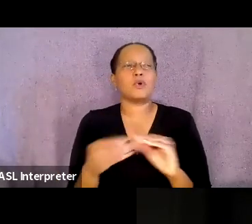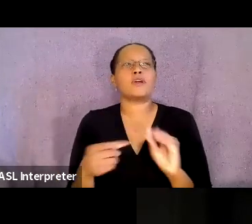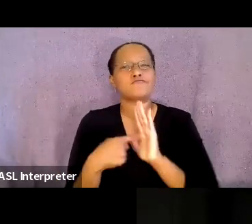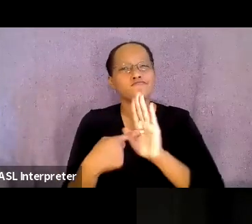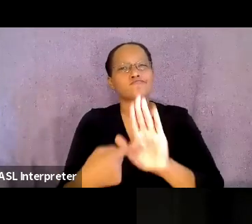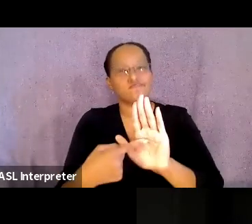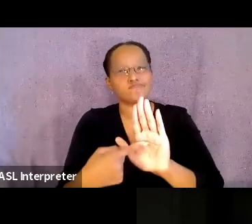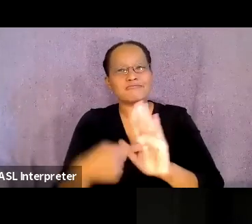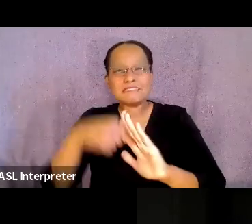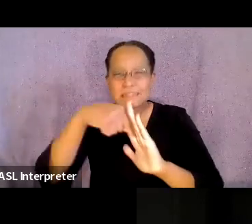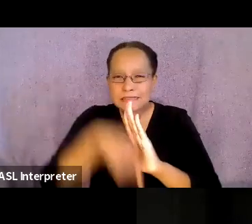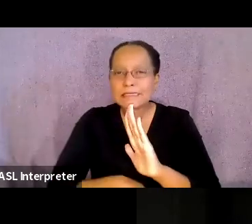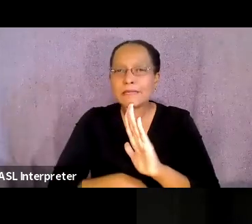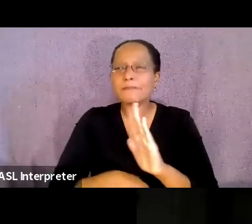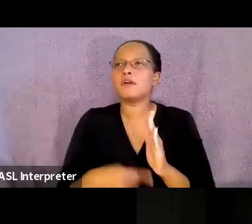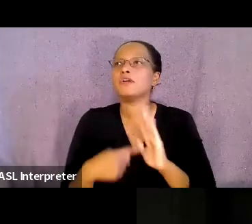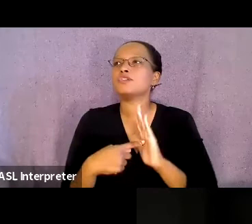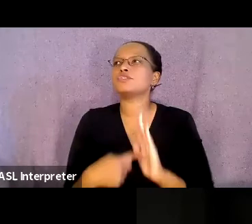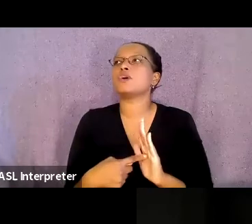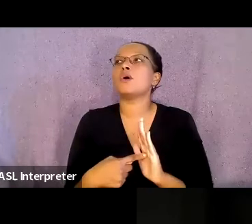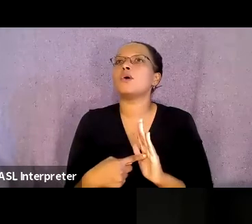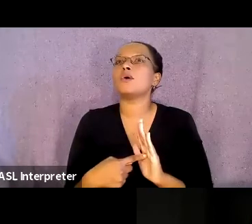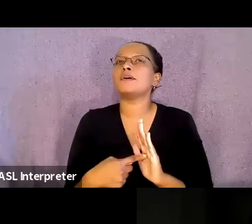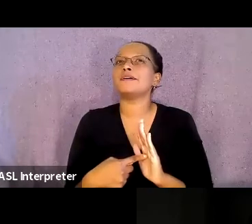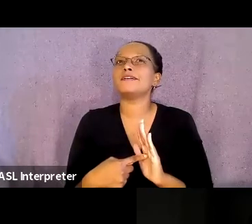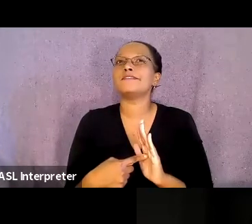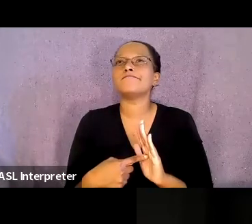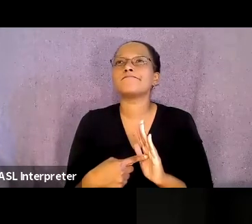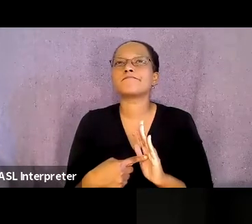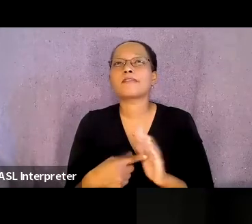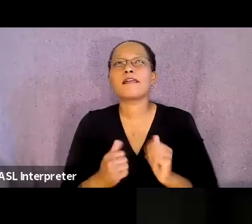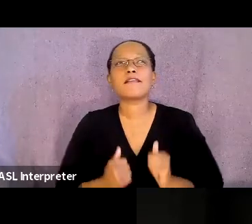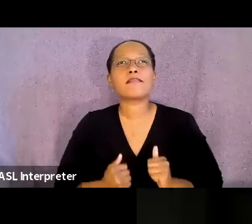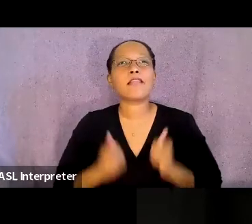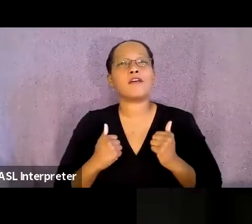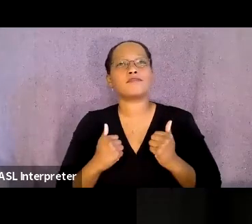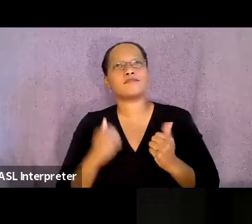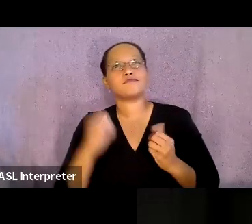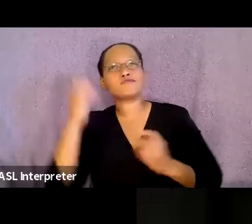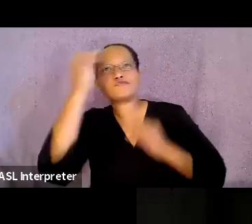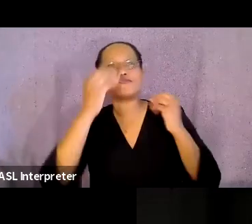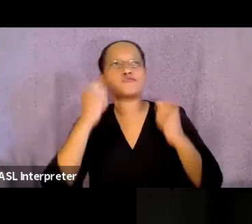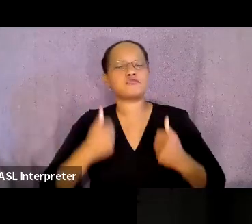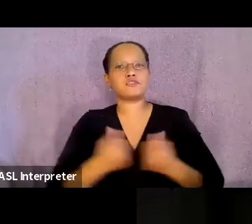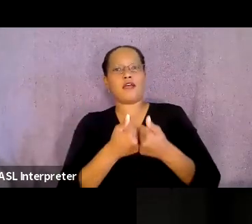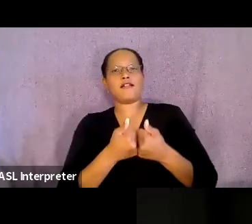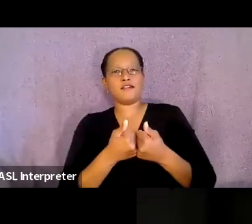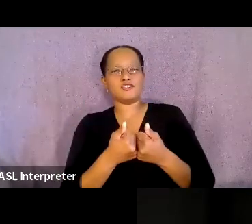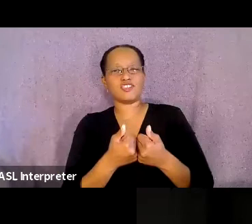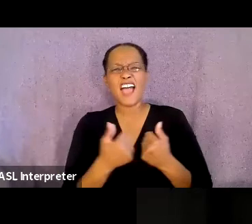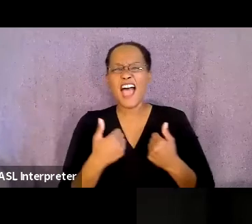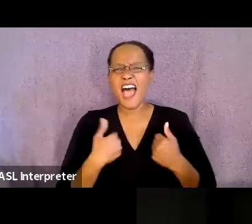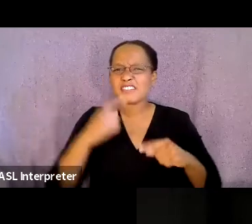bit deeper, a little bit more challenging. I do believe that variety is